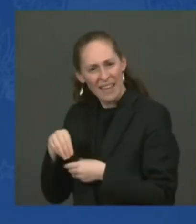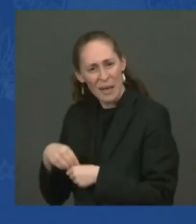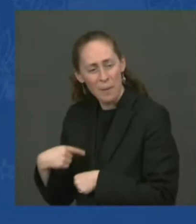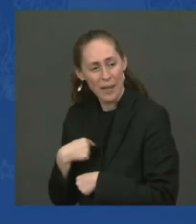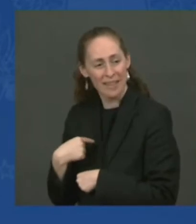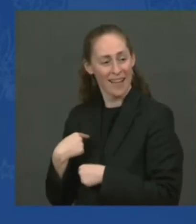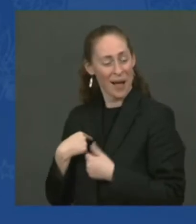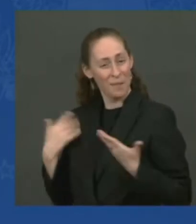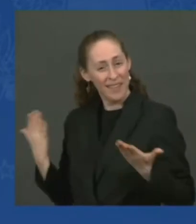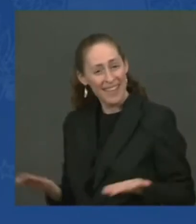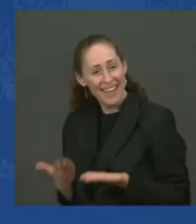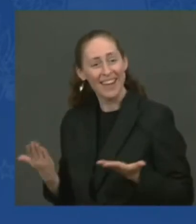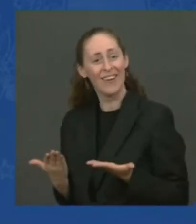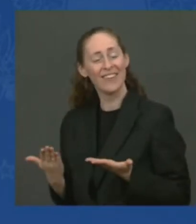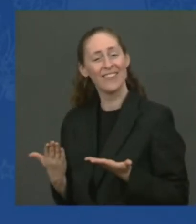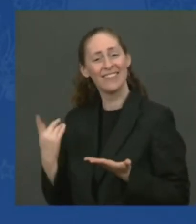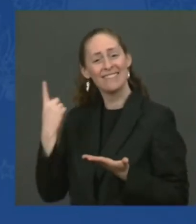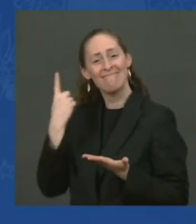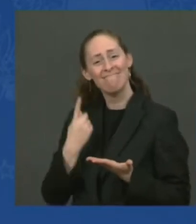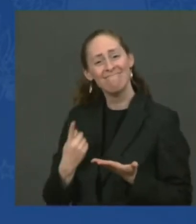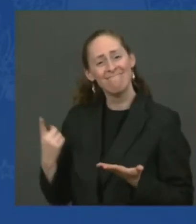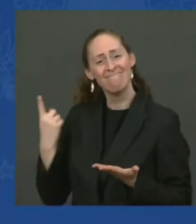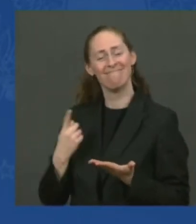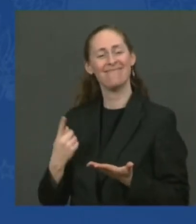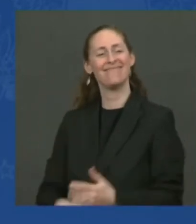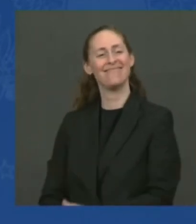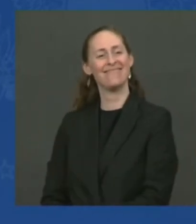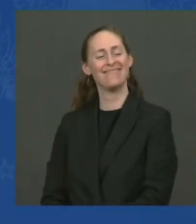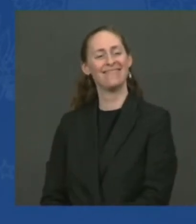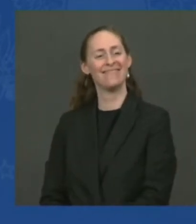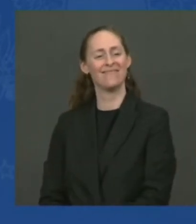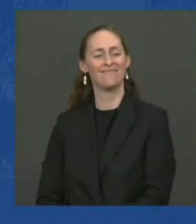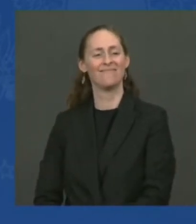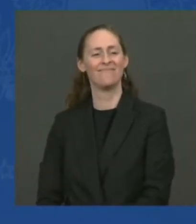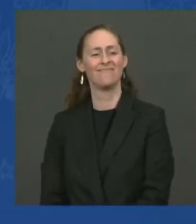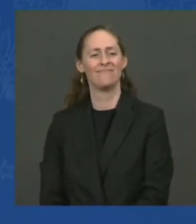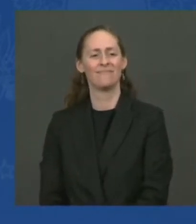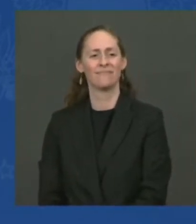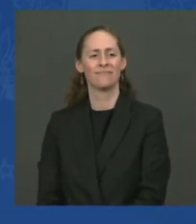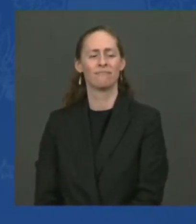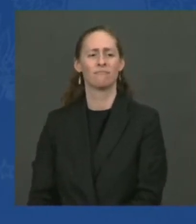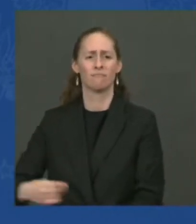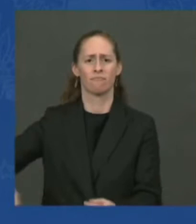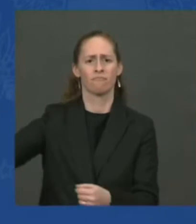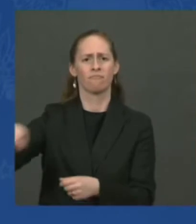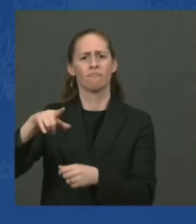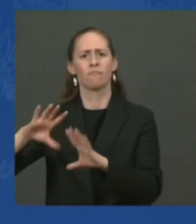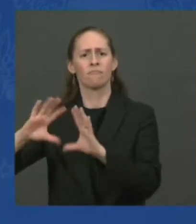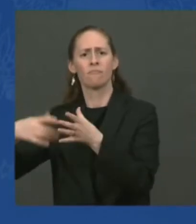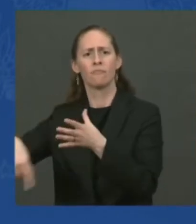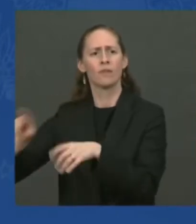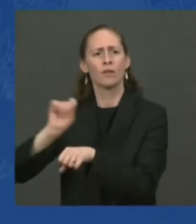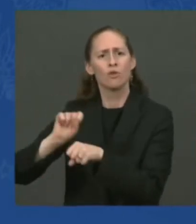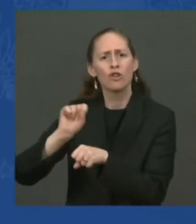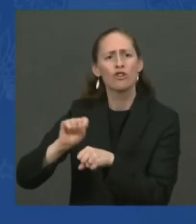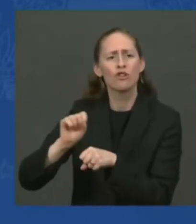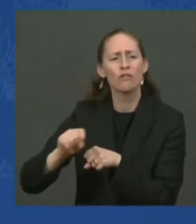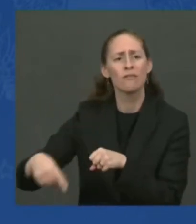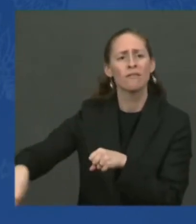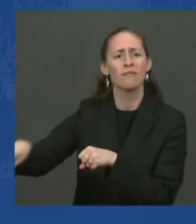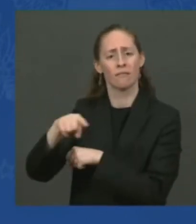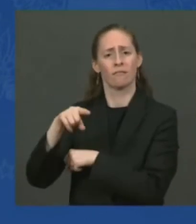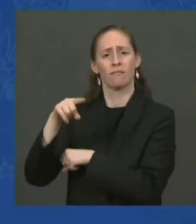On behalf of Local 86 in Seattle and union workers everywhere, for the faith he's placing in us, I am honored